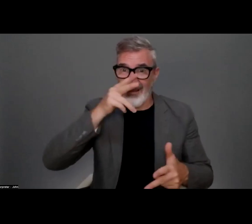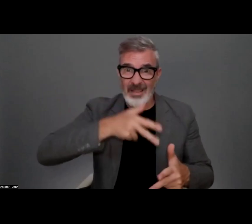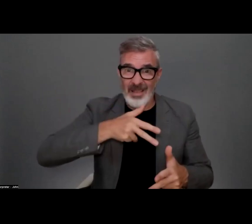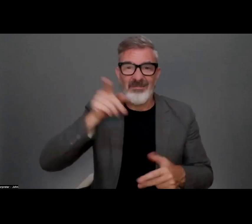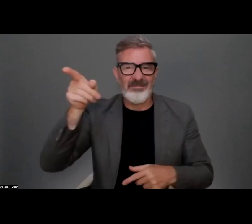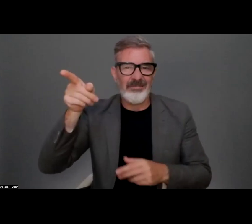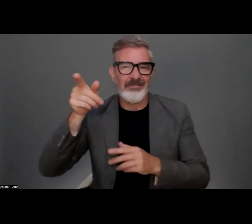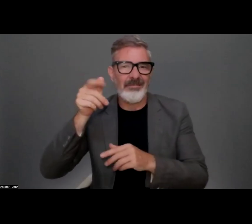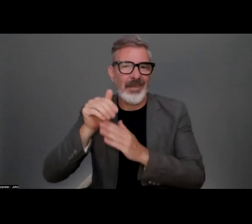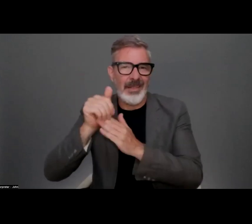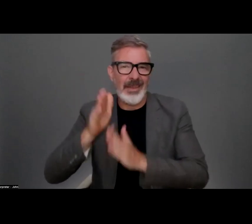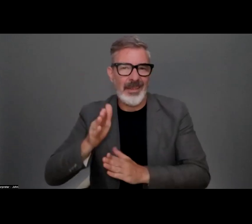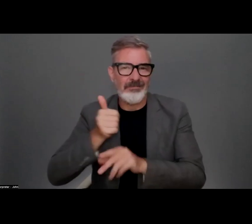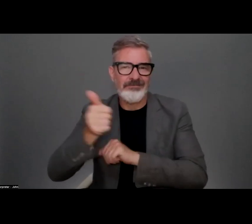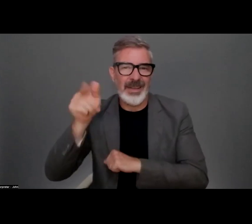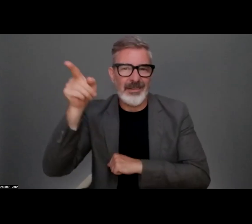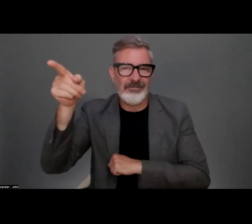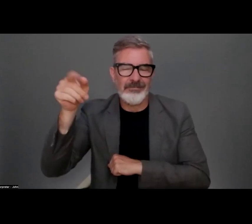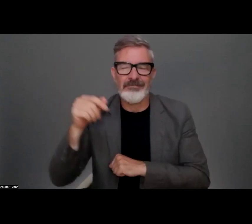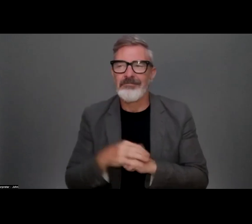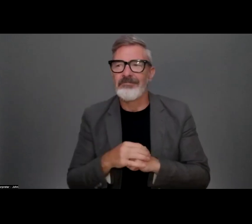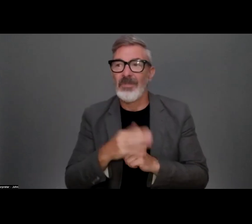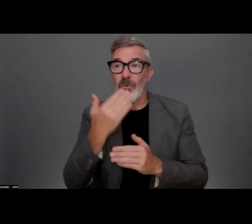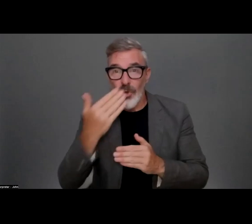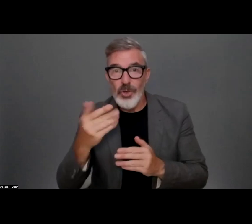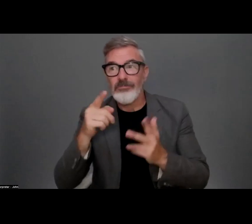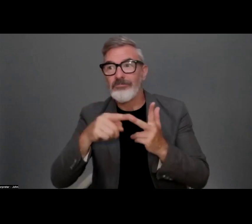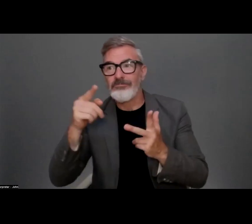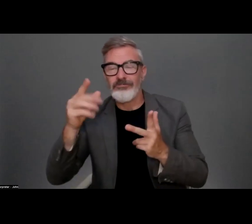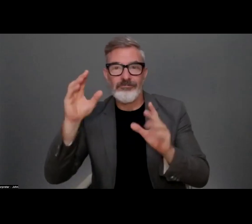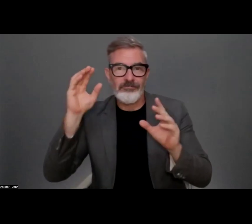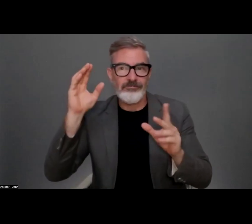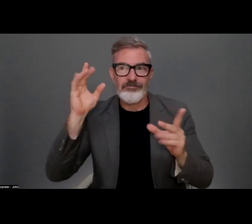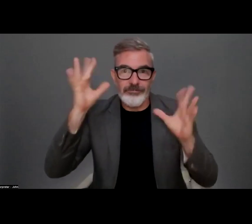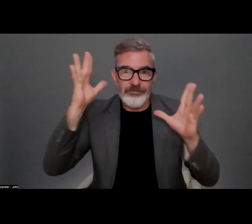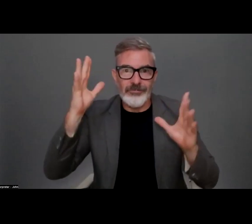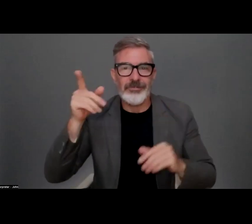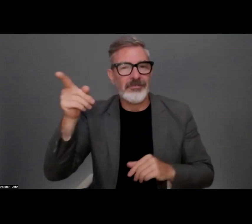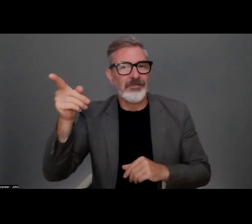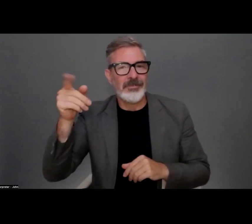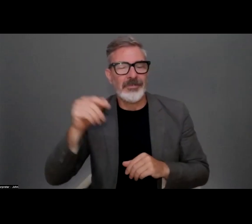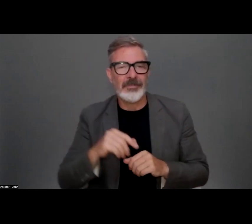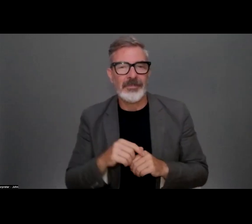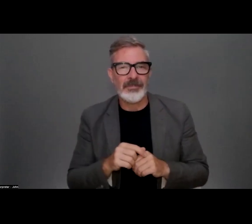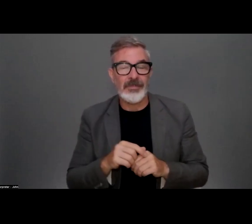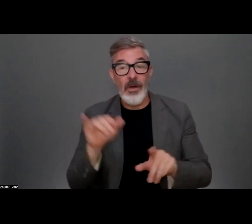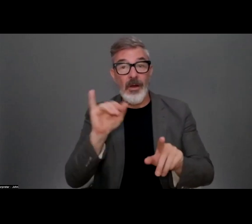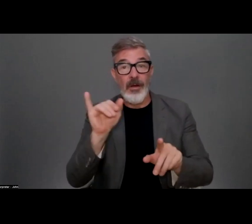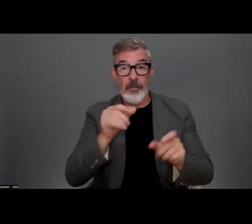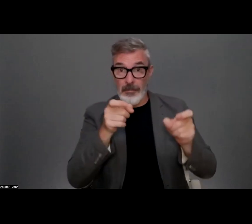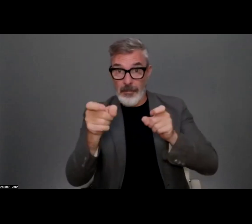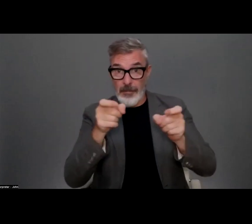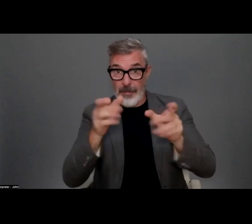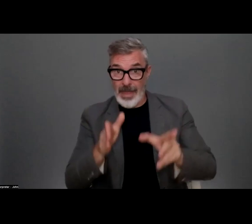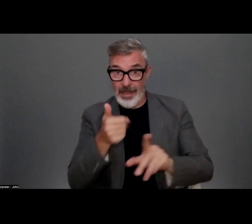spotlight on managers. However, there's a contrast to this. Research finds that managers who were